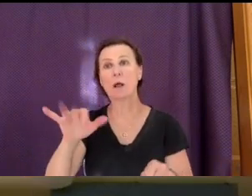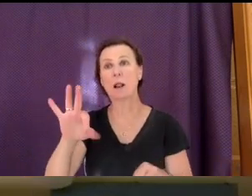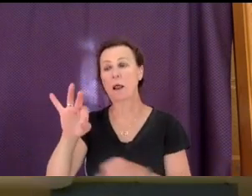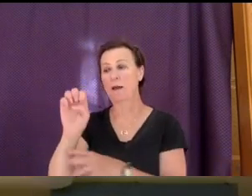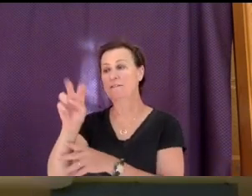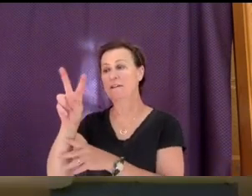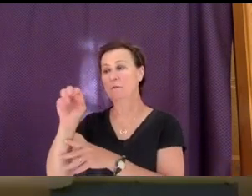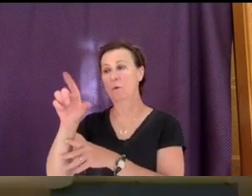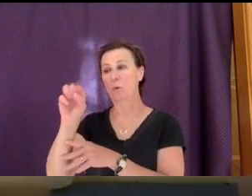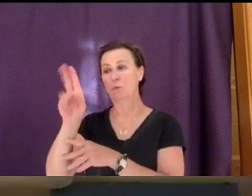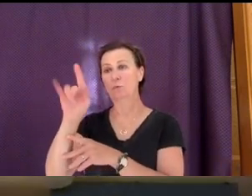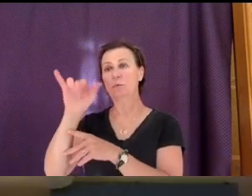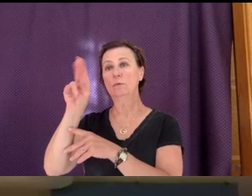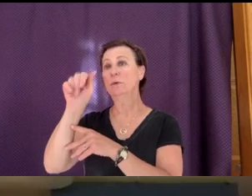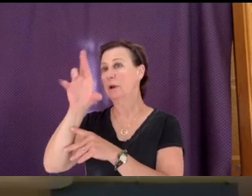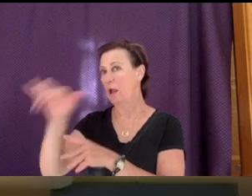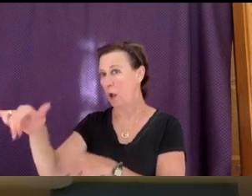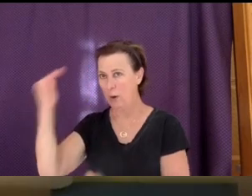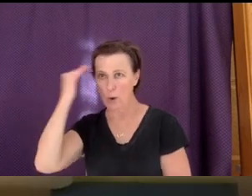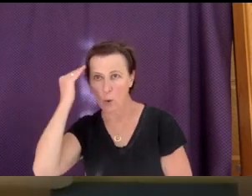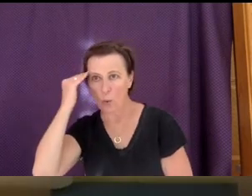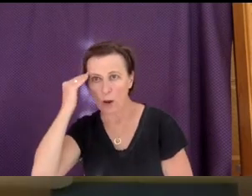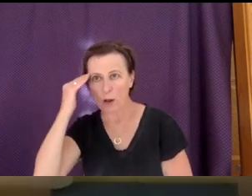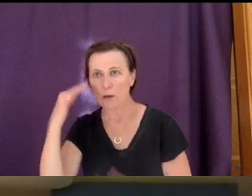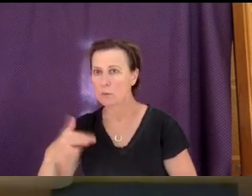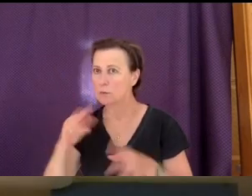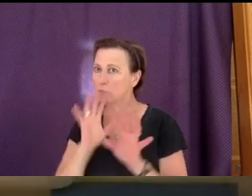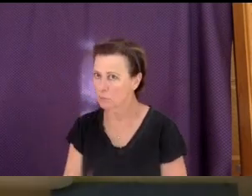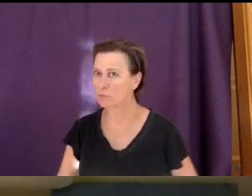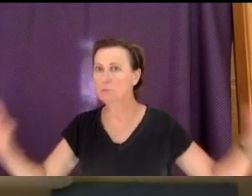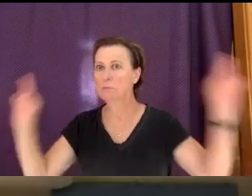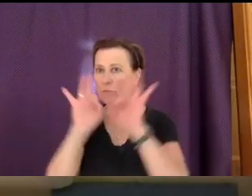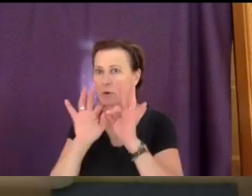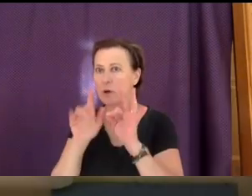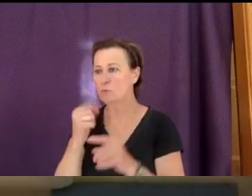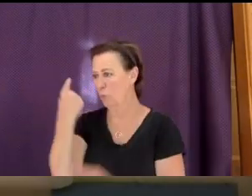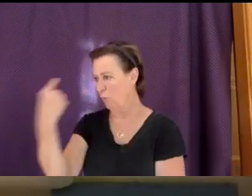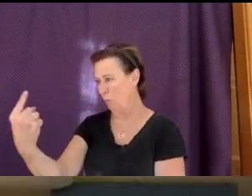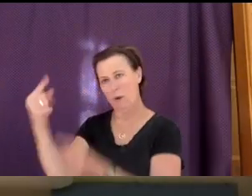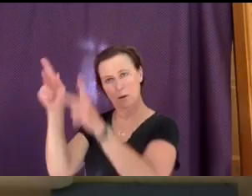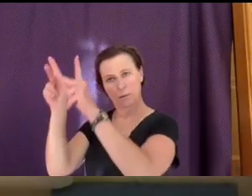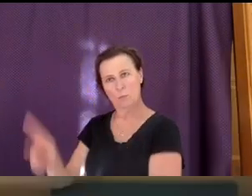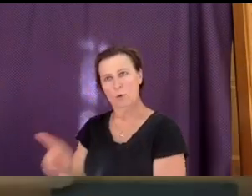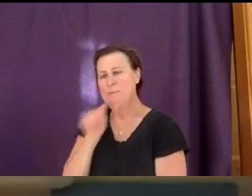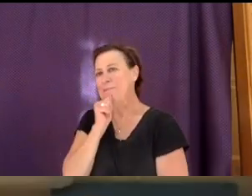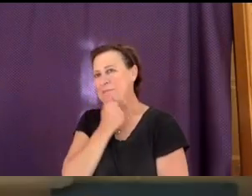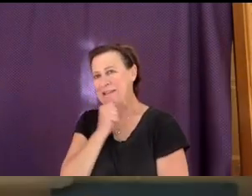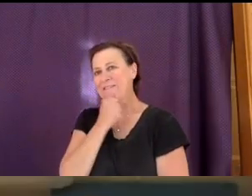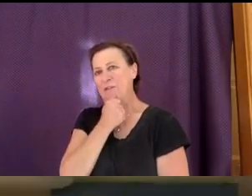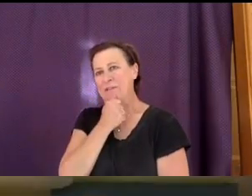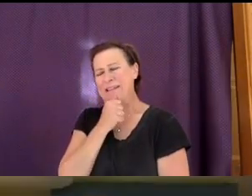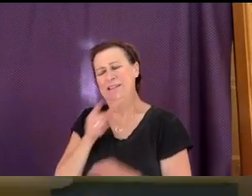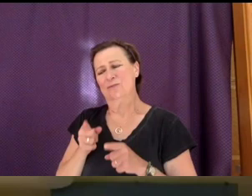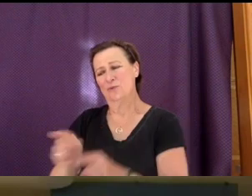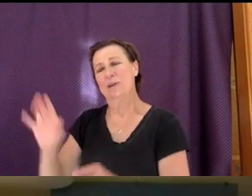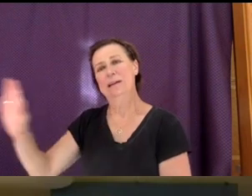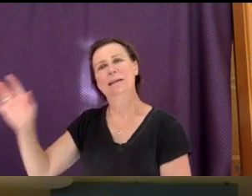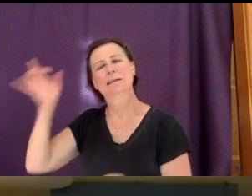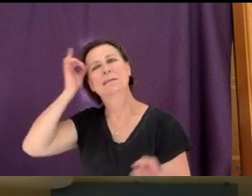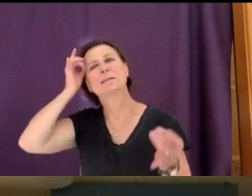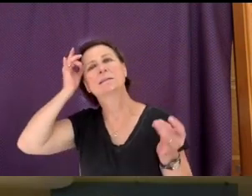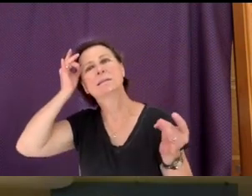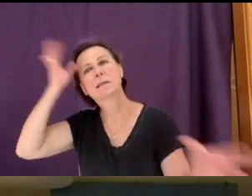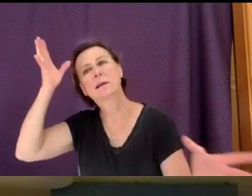evolutionary awareness to be of great relevance to a suffering soul in a time of terrible tragedy.